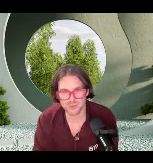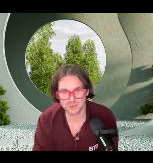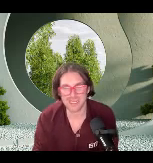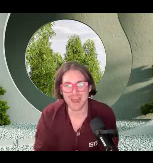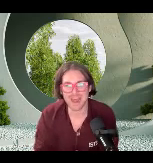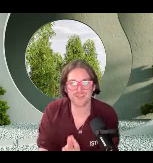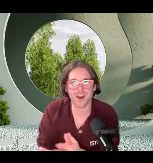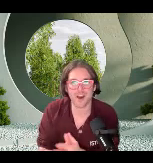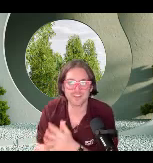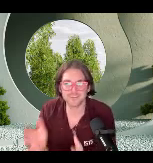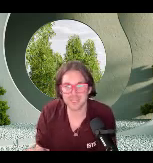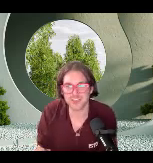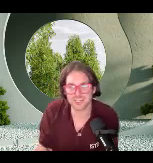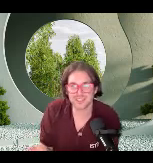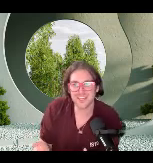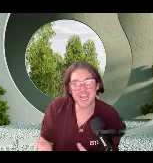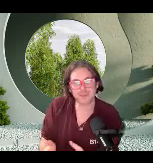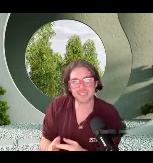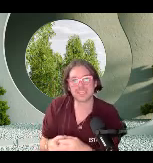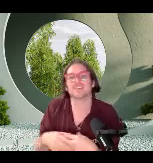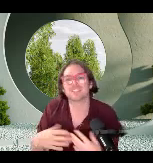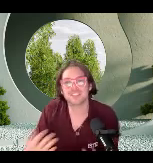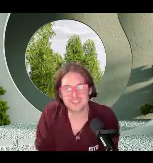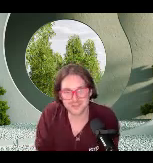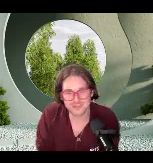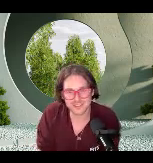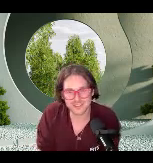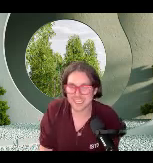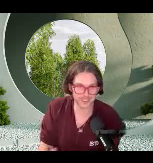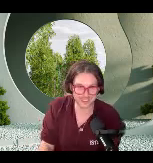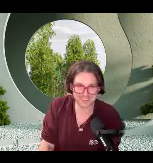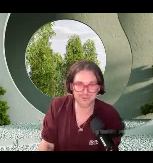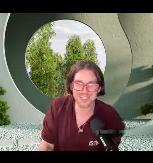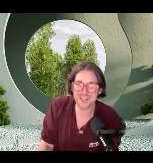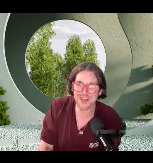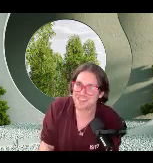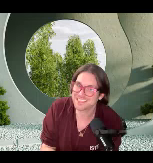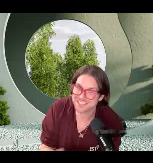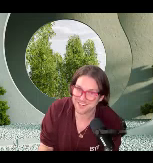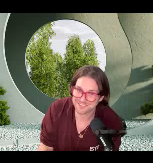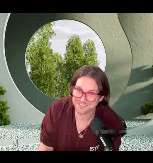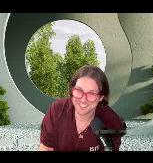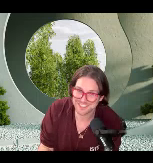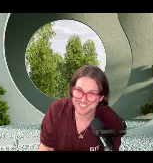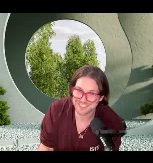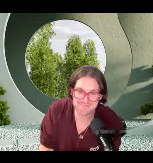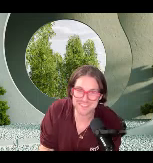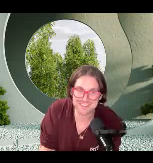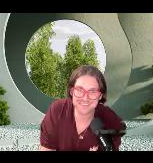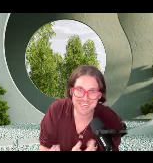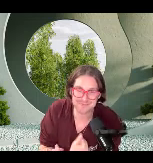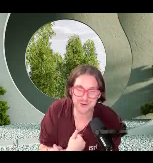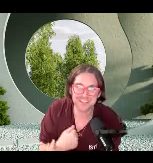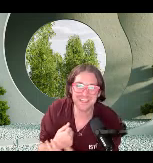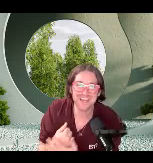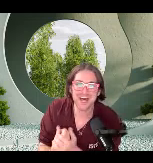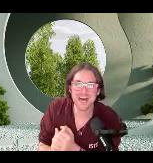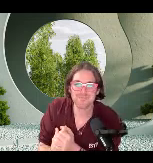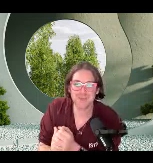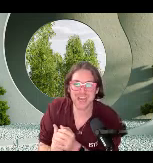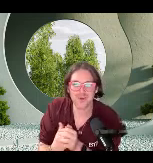of the knowledge. We have all of the information and we give it to the students and they learn. And we know that that's not really how it